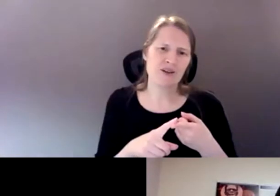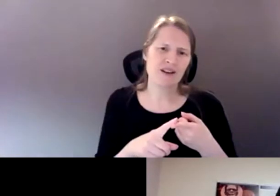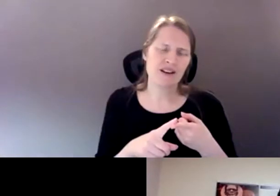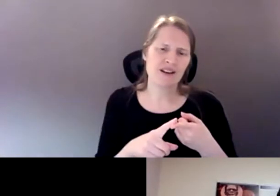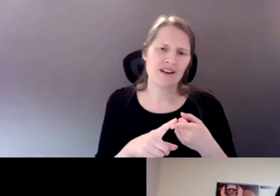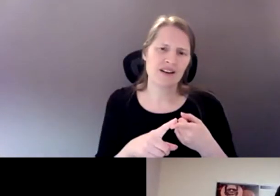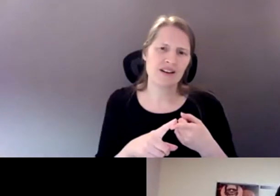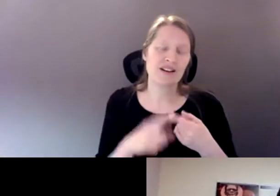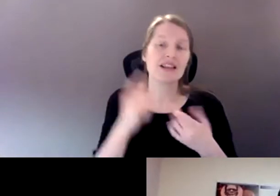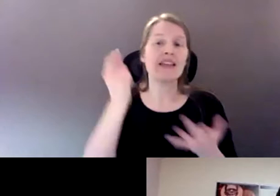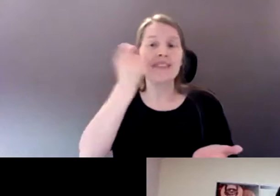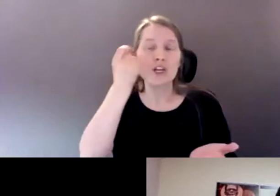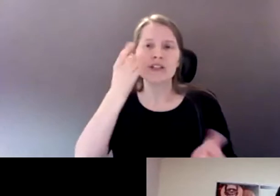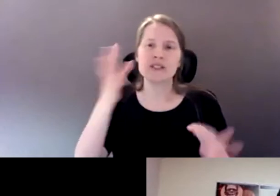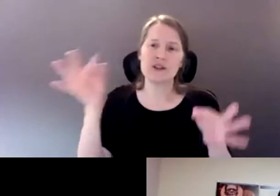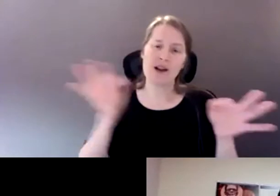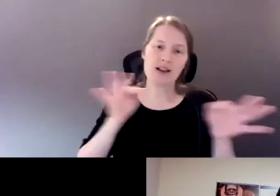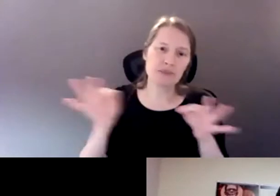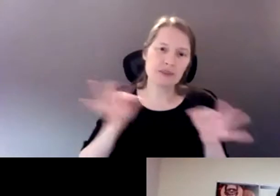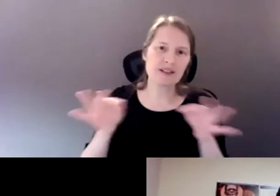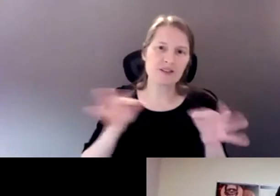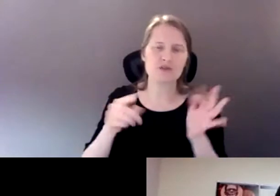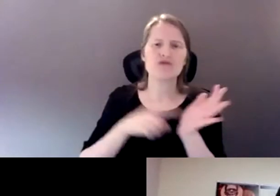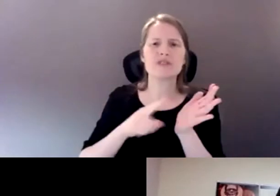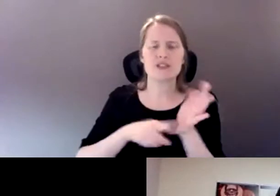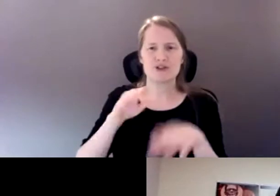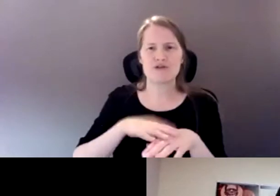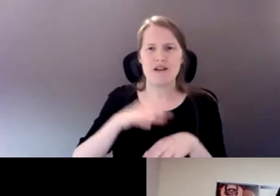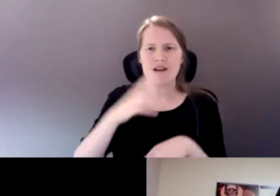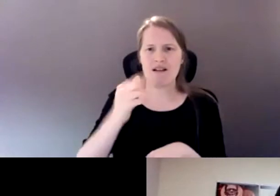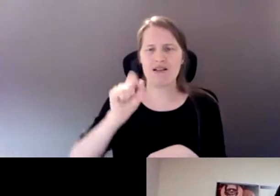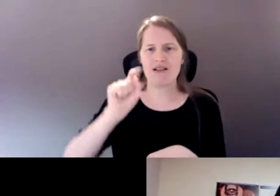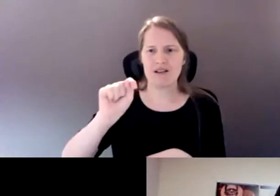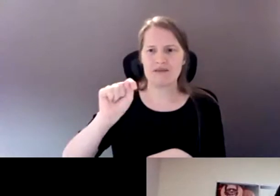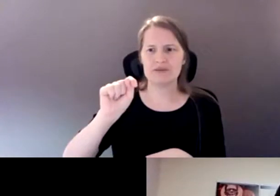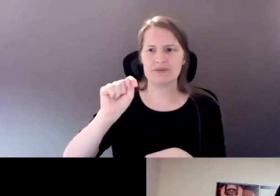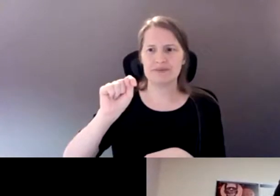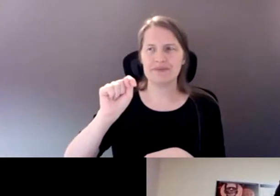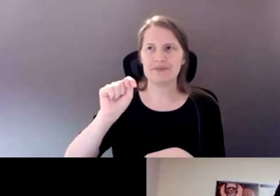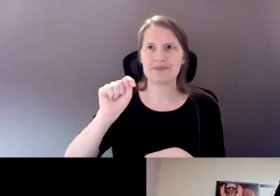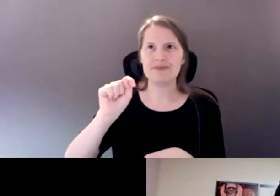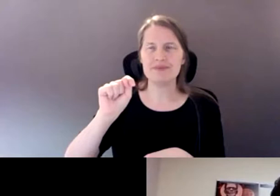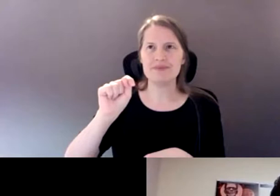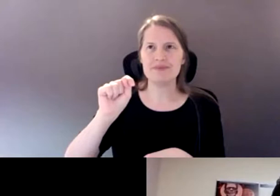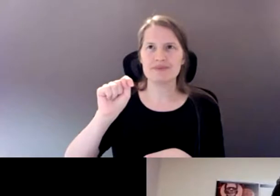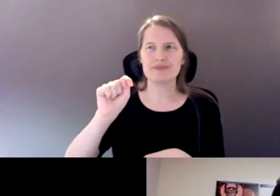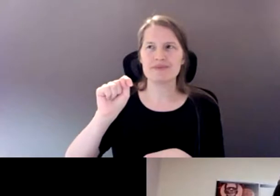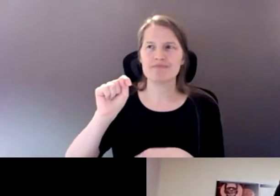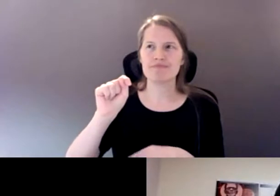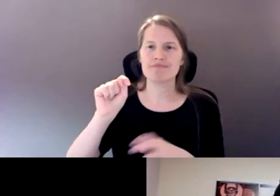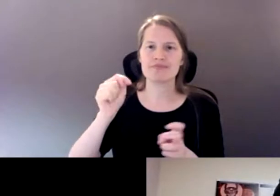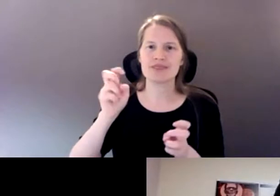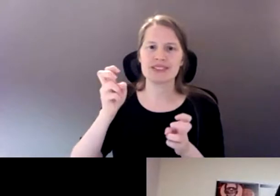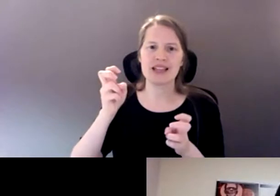these theories or explanations, the research on the Holocaust that makes perhaps less of a